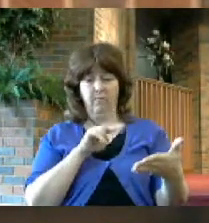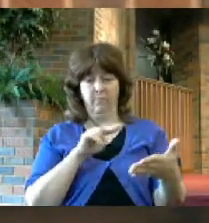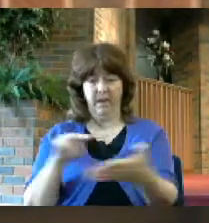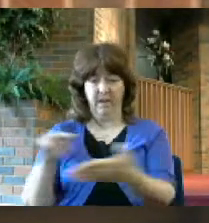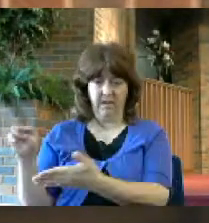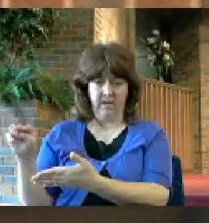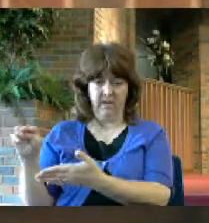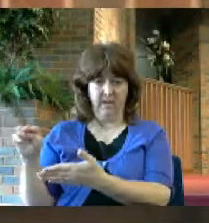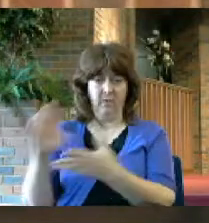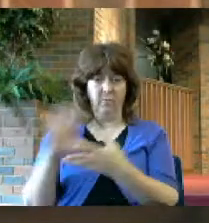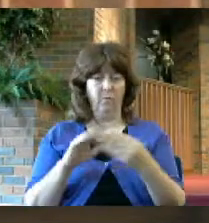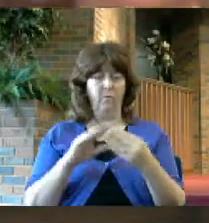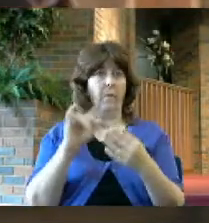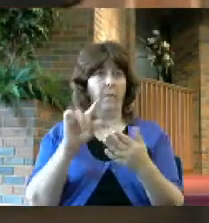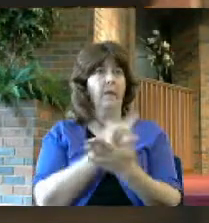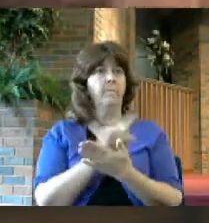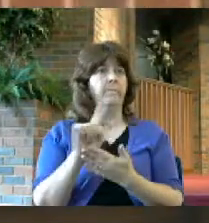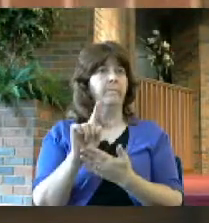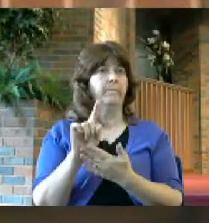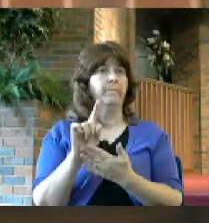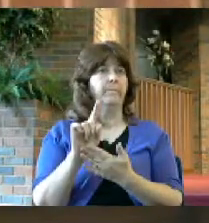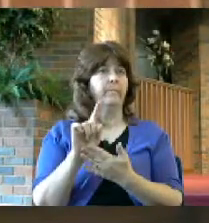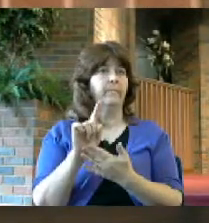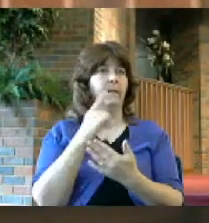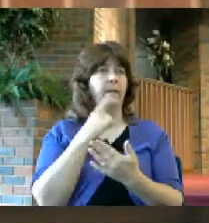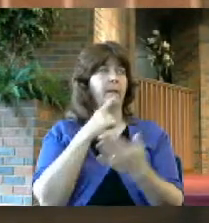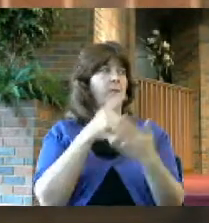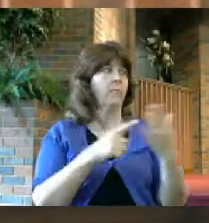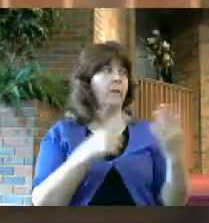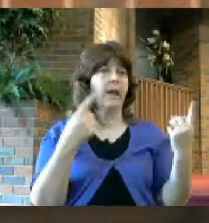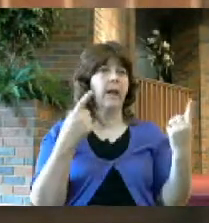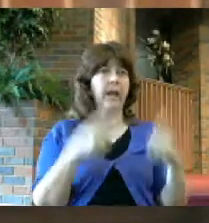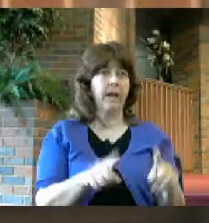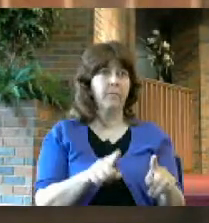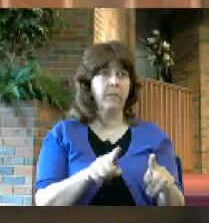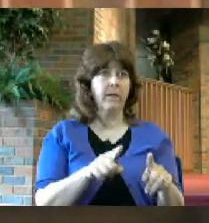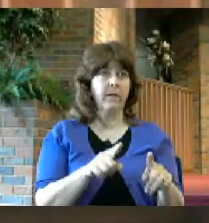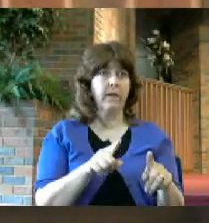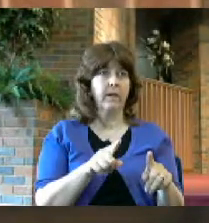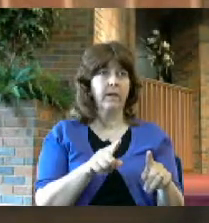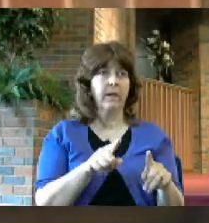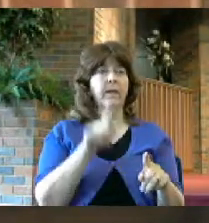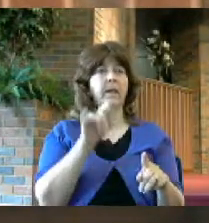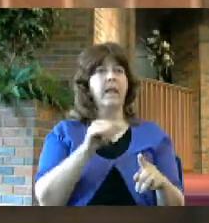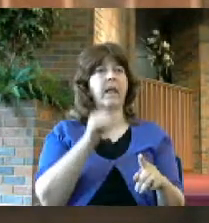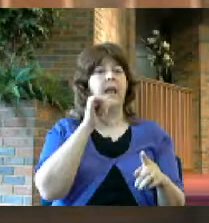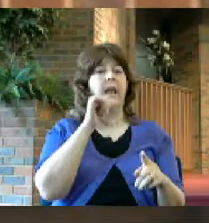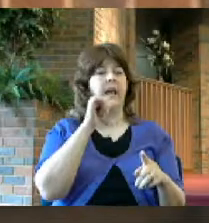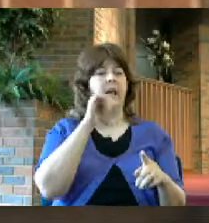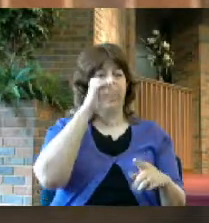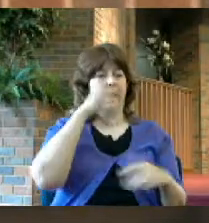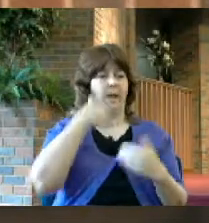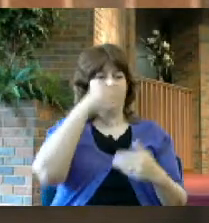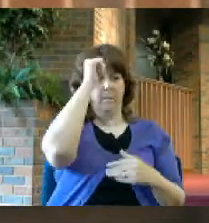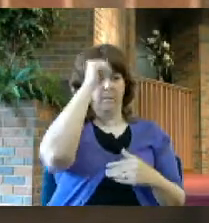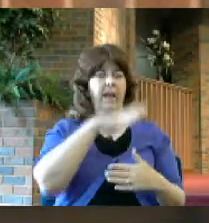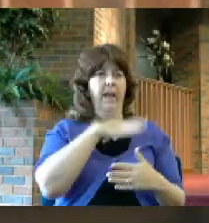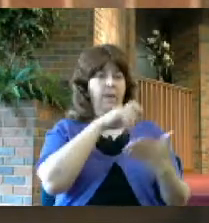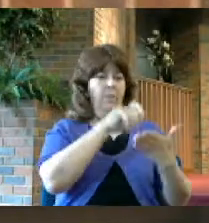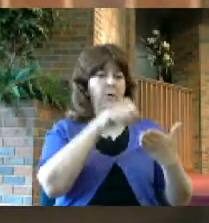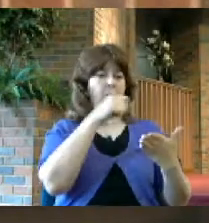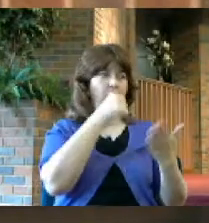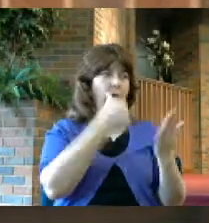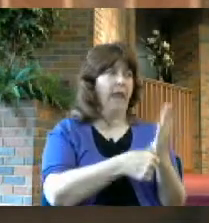describe the circumstances in the letter that the young man wrote. And he describes his plight.